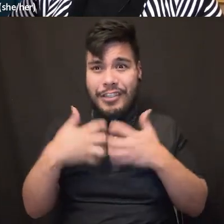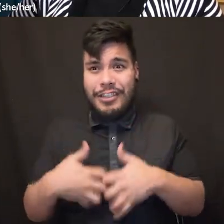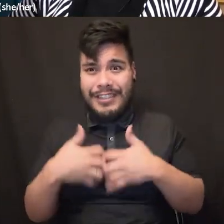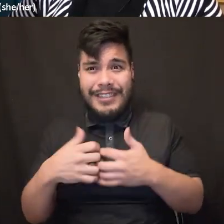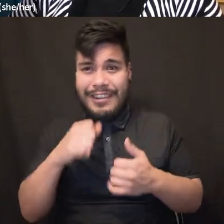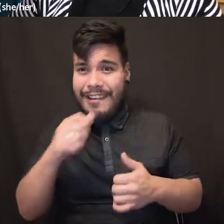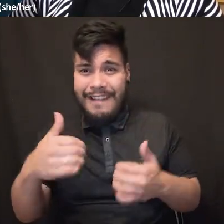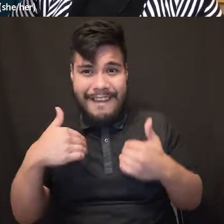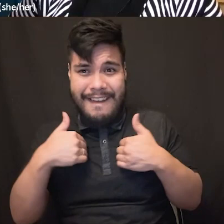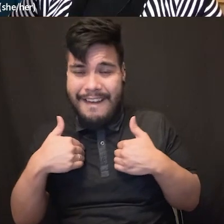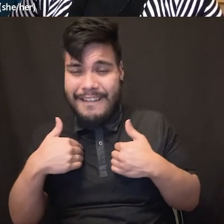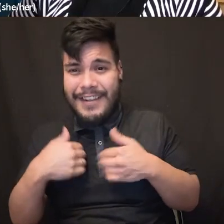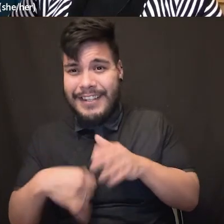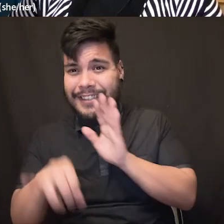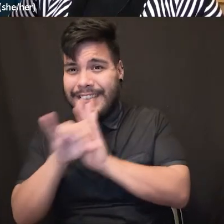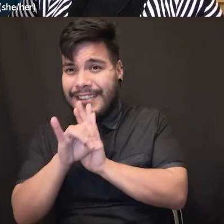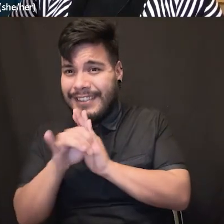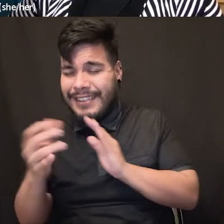have an identity.